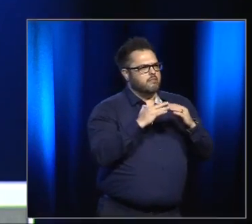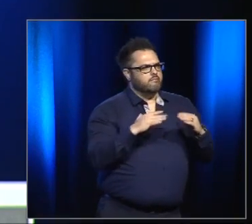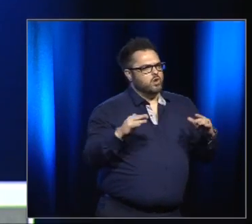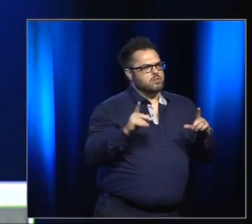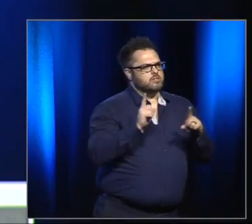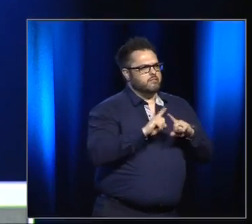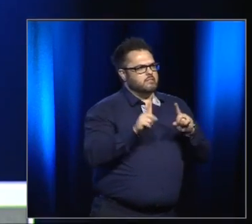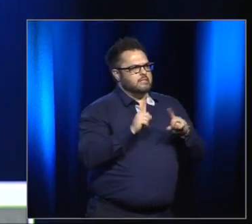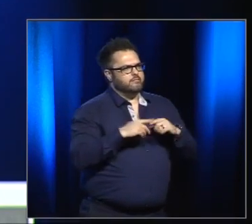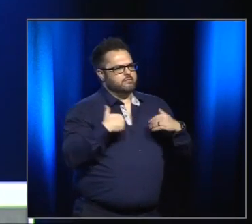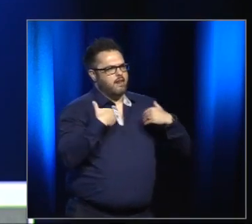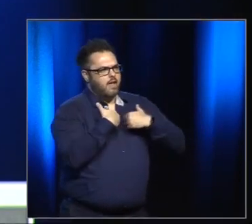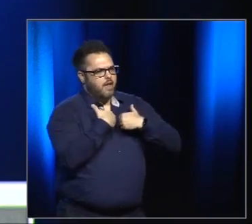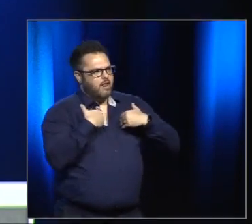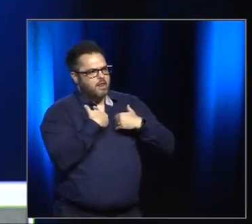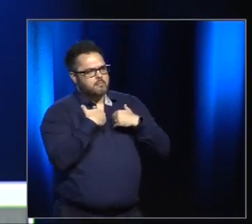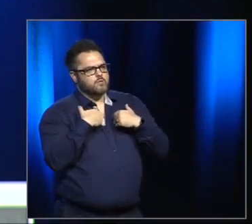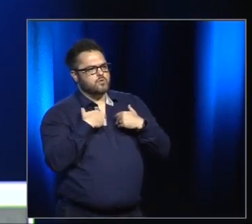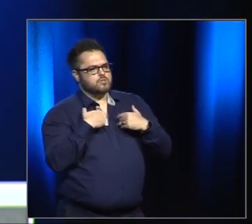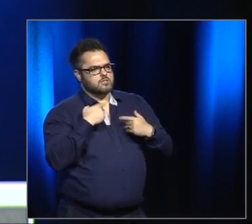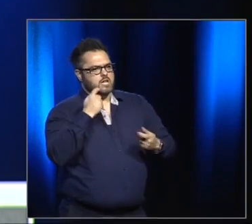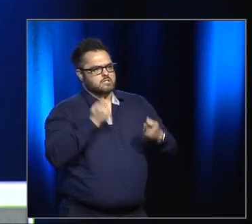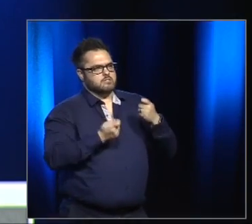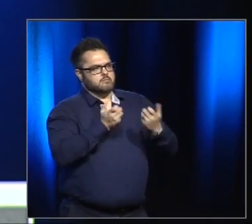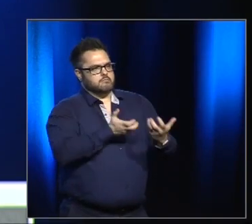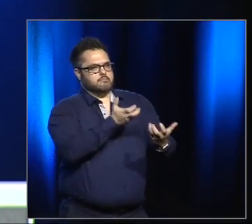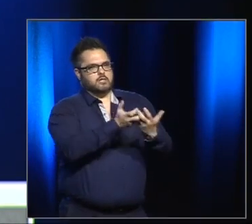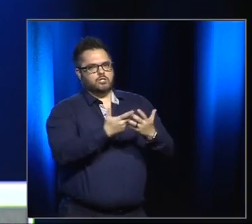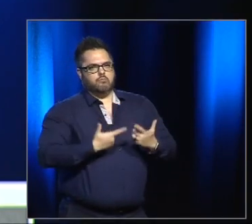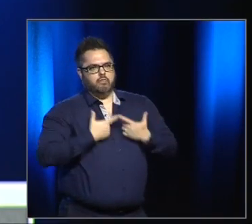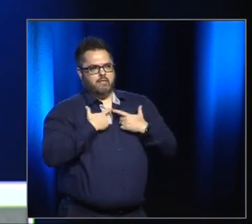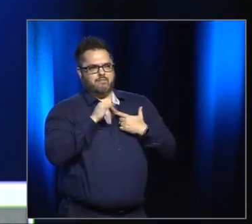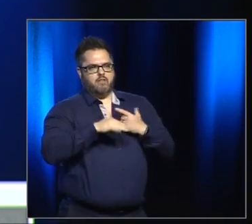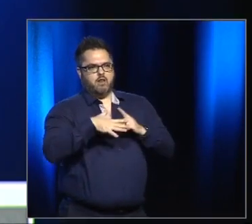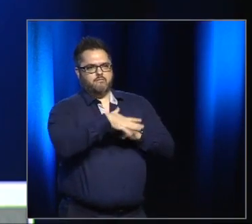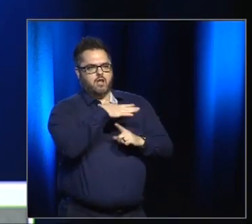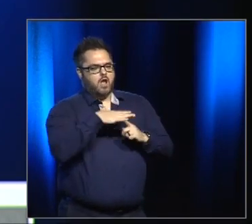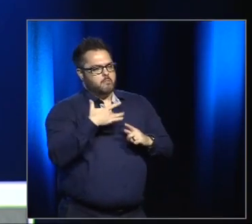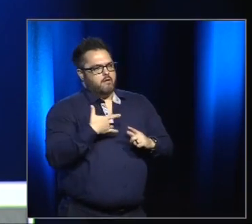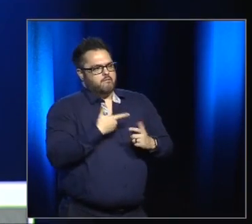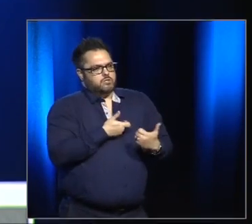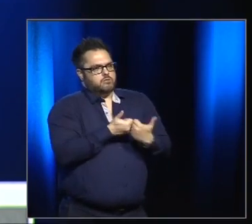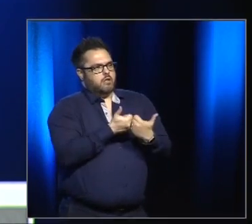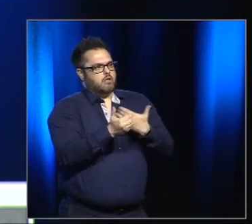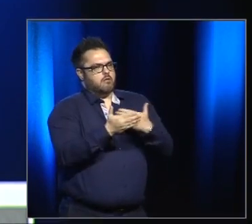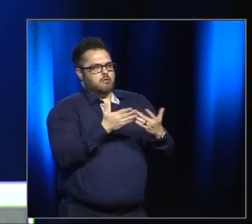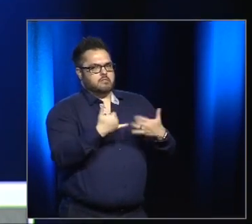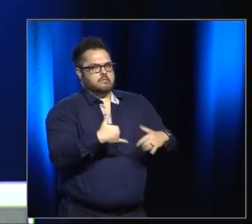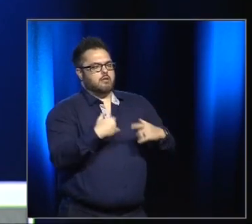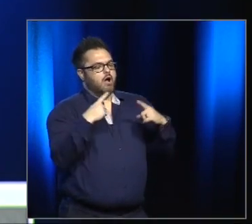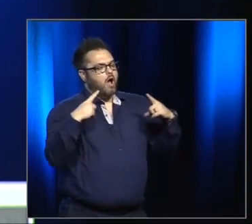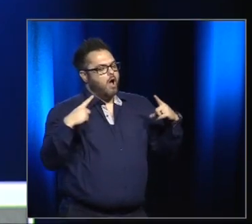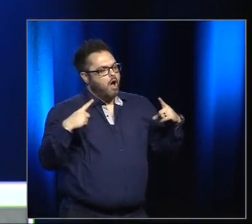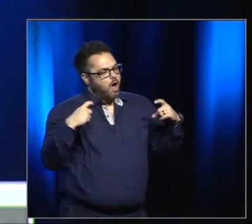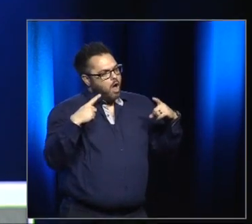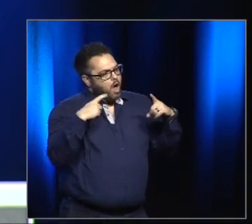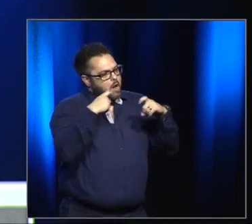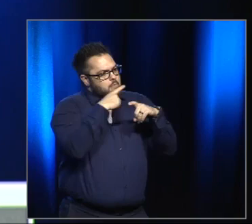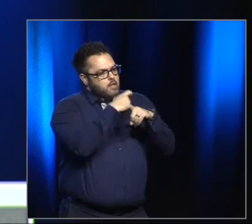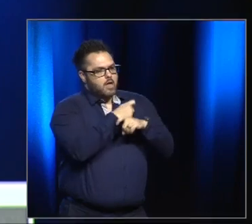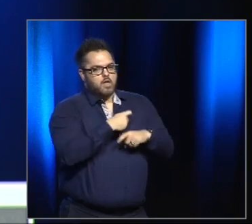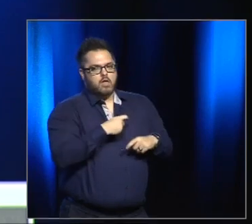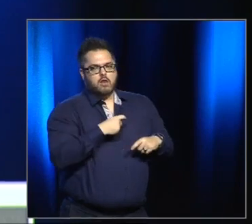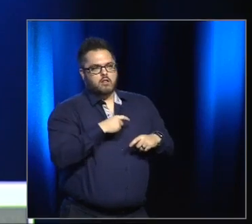have become adapted to living in this really challenging environment. They live in complicated,